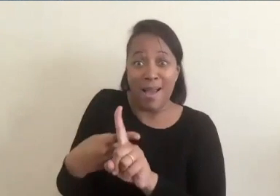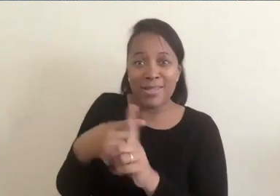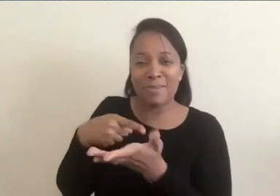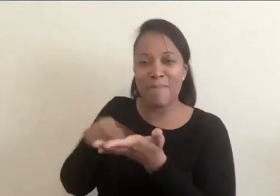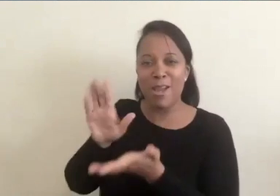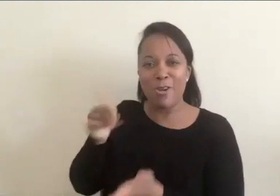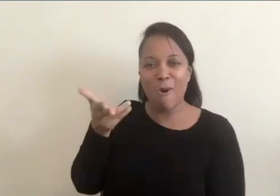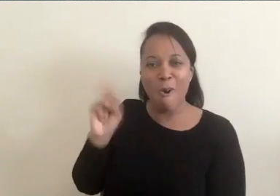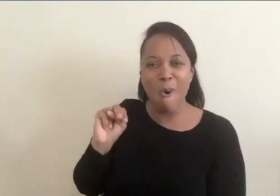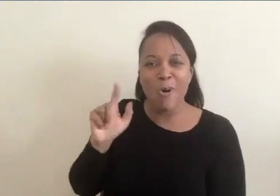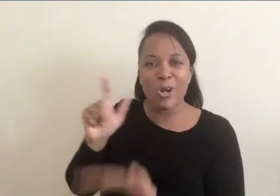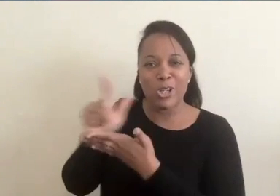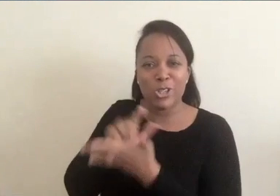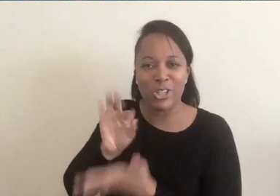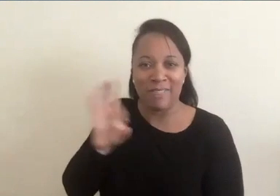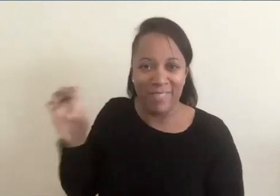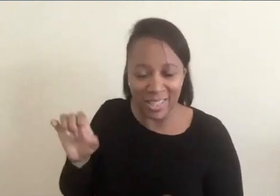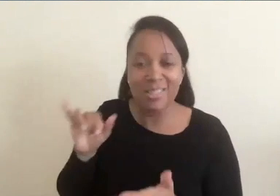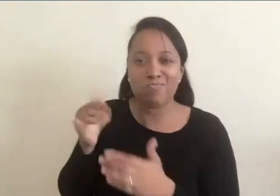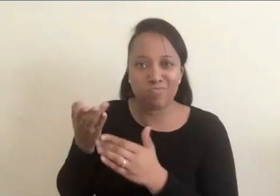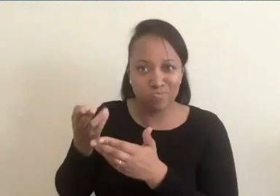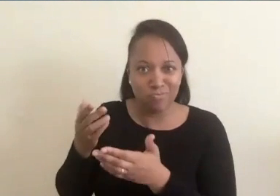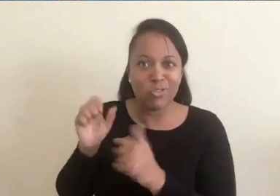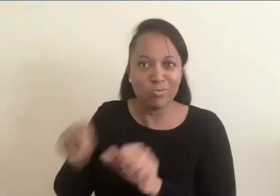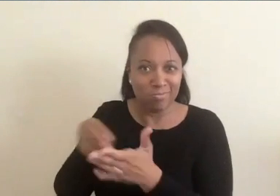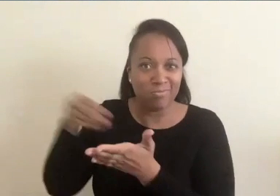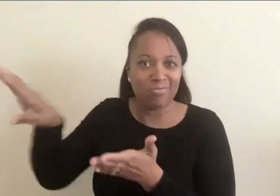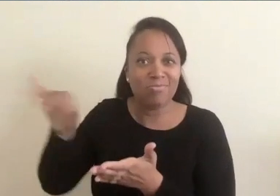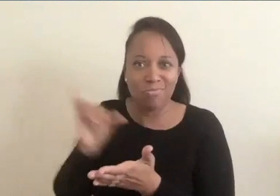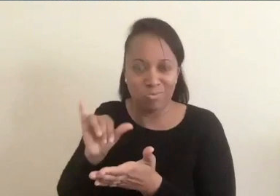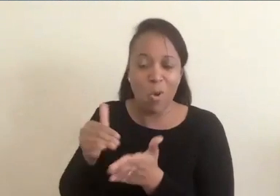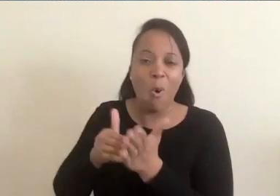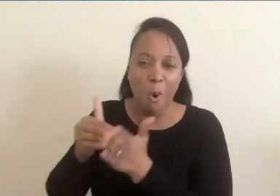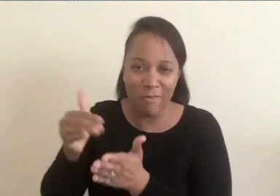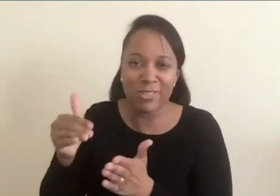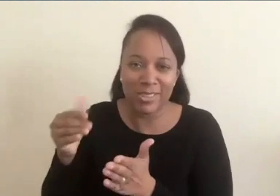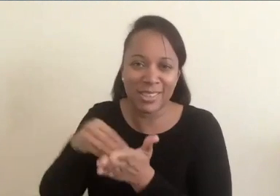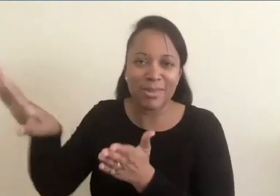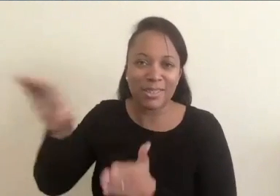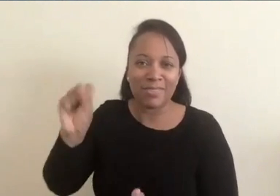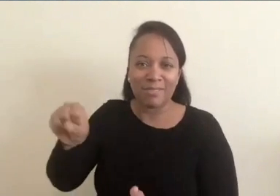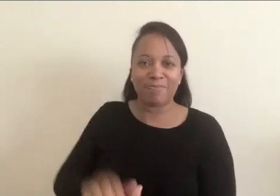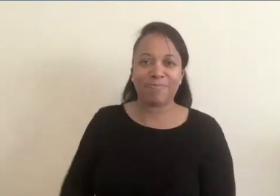attorney's fees, which could be considerable and often is.